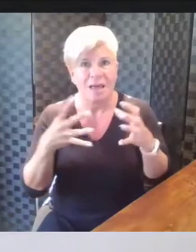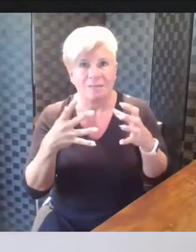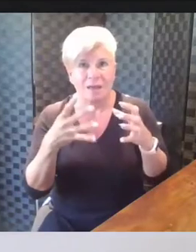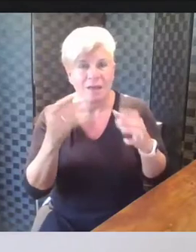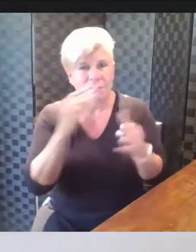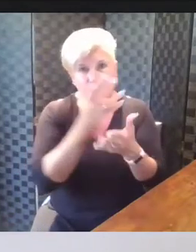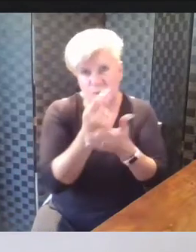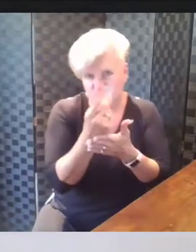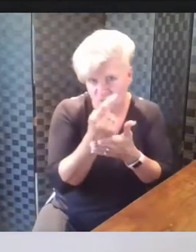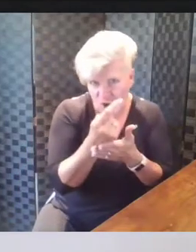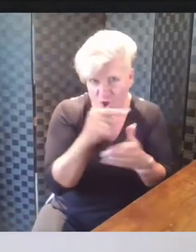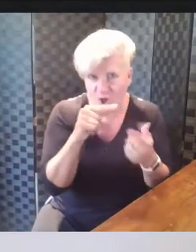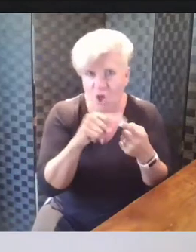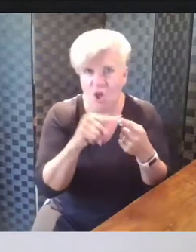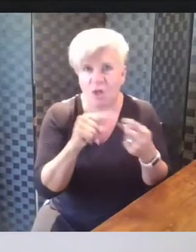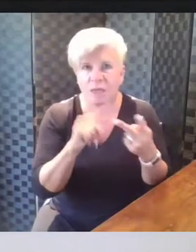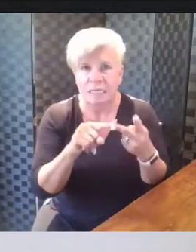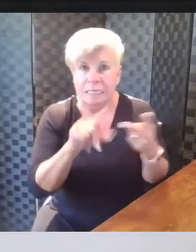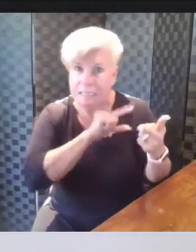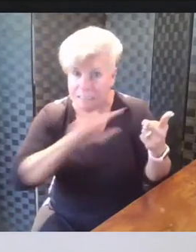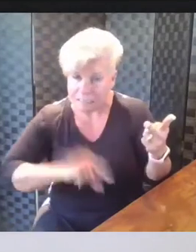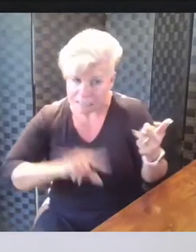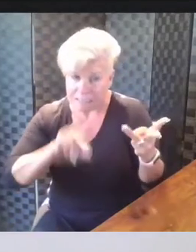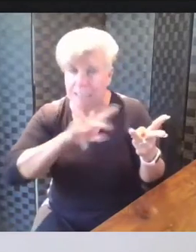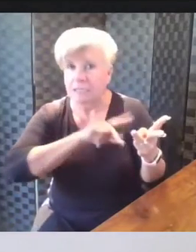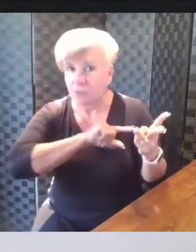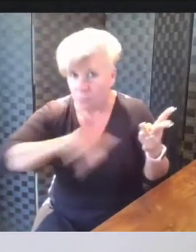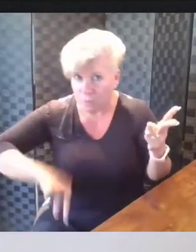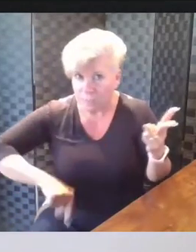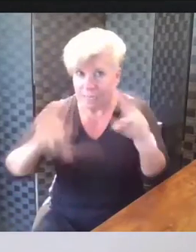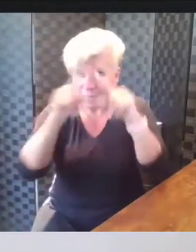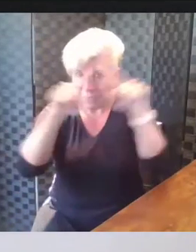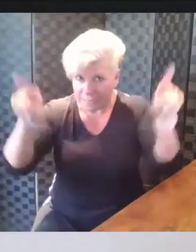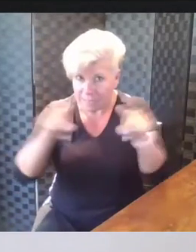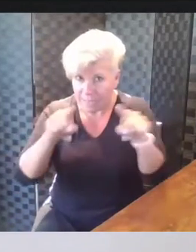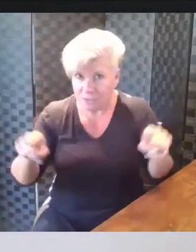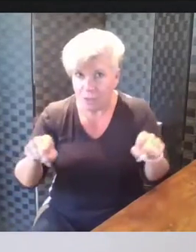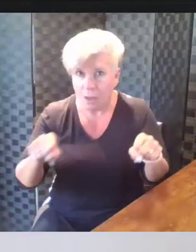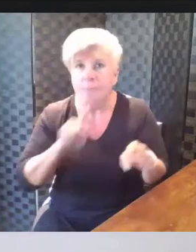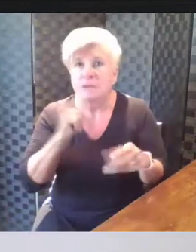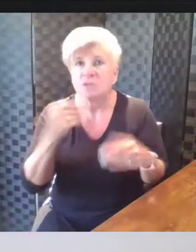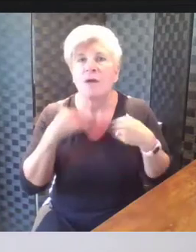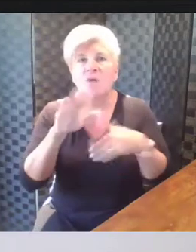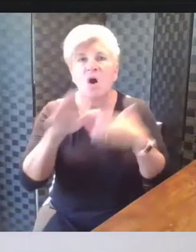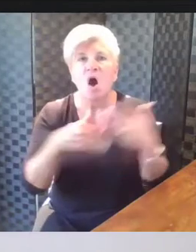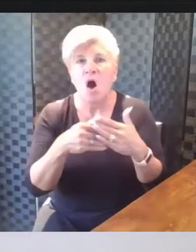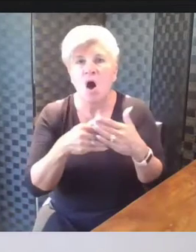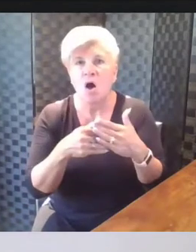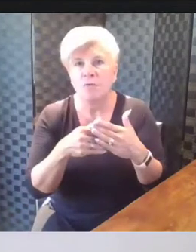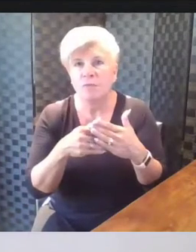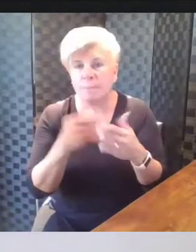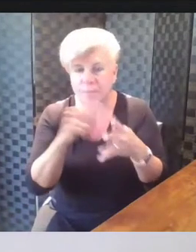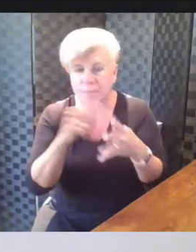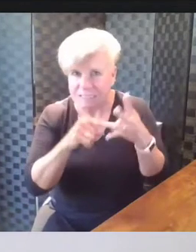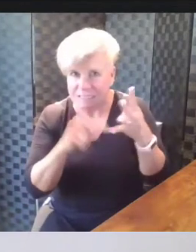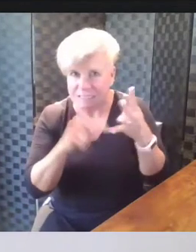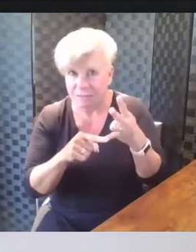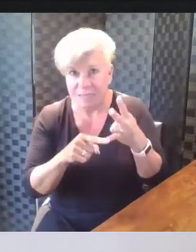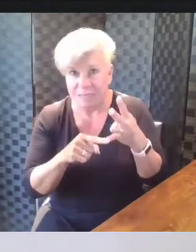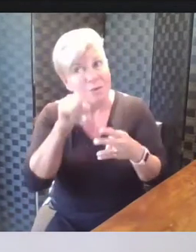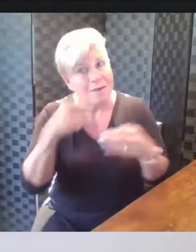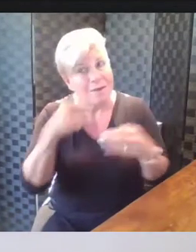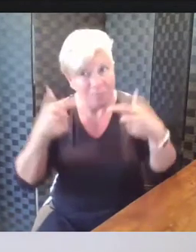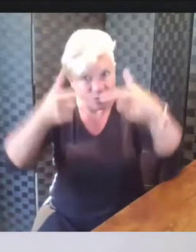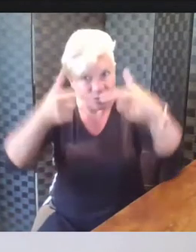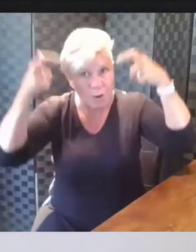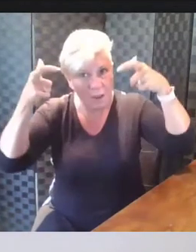draw my dog. I've got to draw the king and the queen and the castle. I want to make sure I get every part. And I can't forget the crown. When you write a